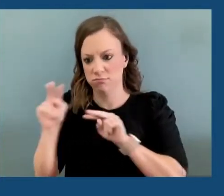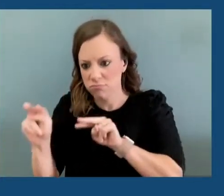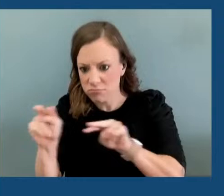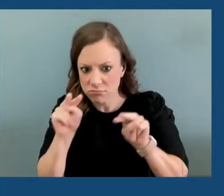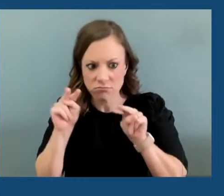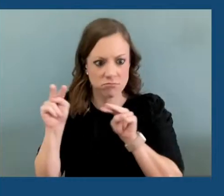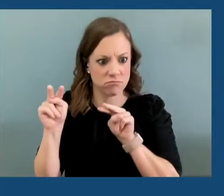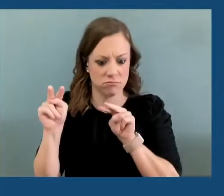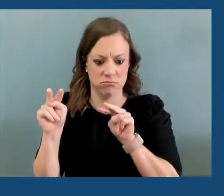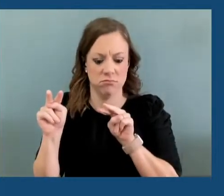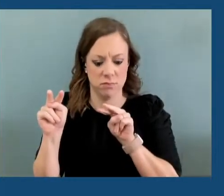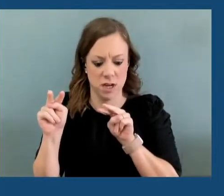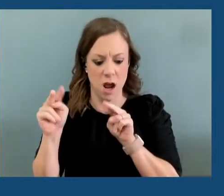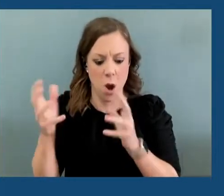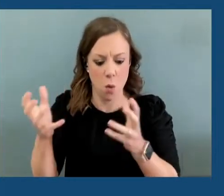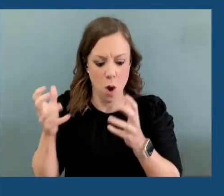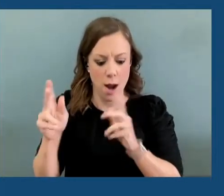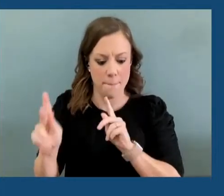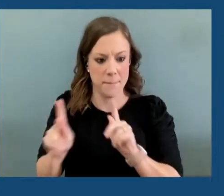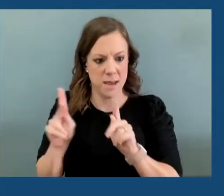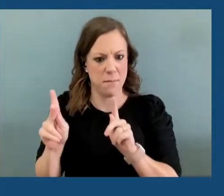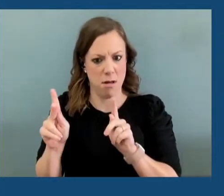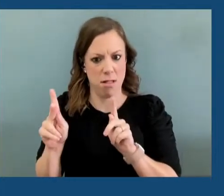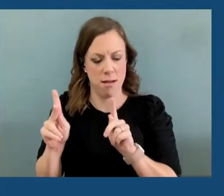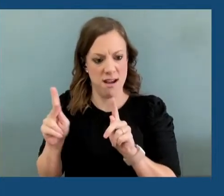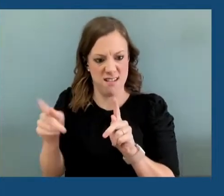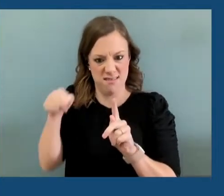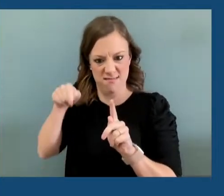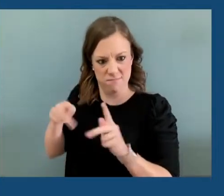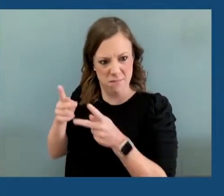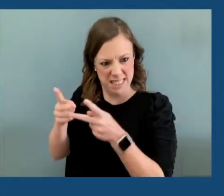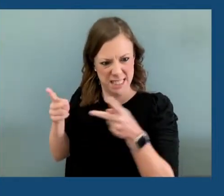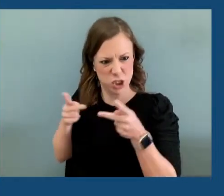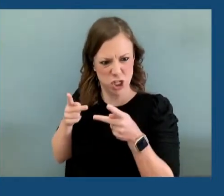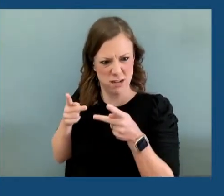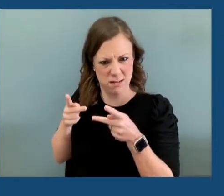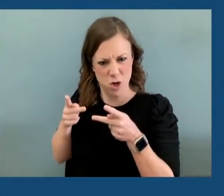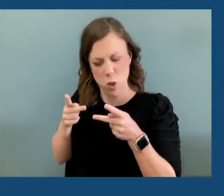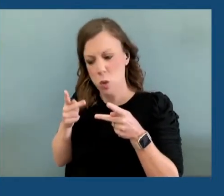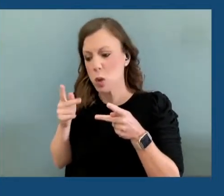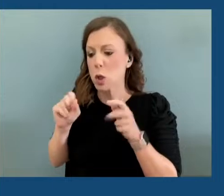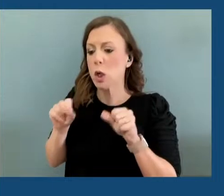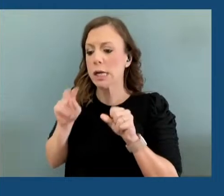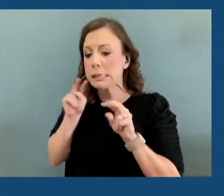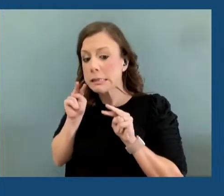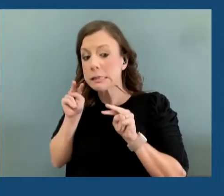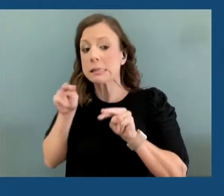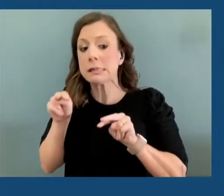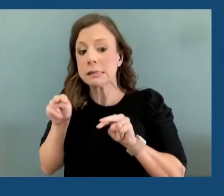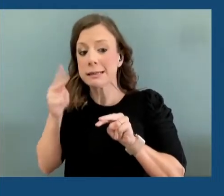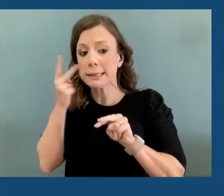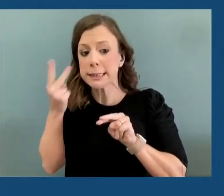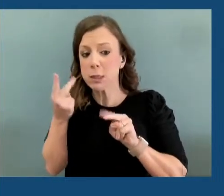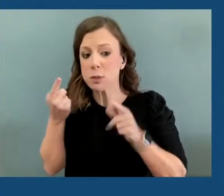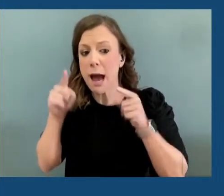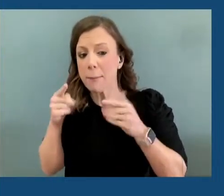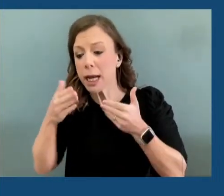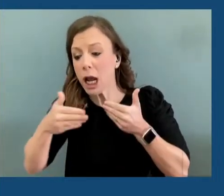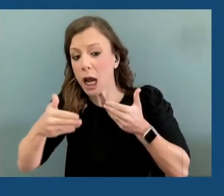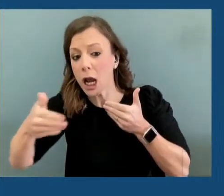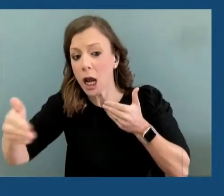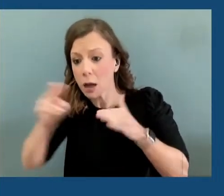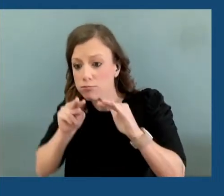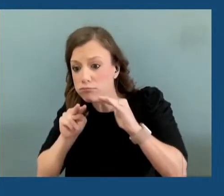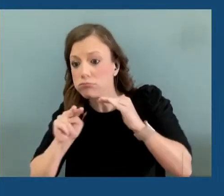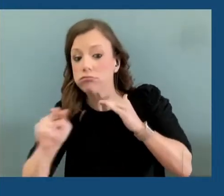in positions like this who could see way down the road, who could look into the future and get a snapshot of what it could look like